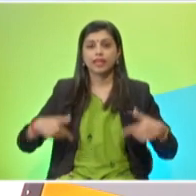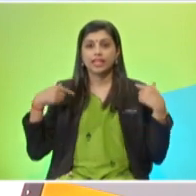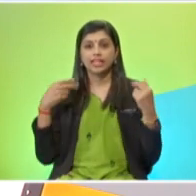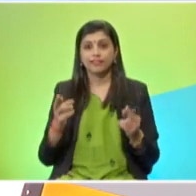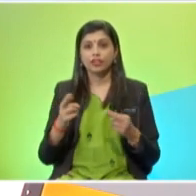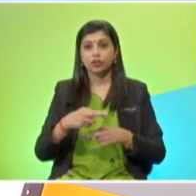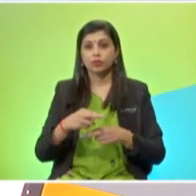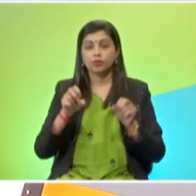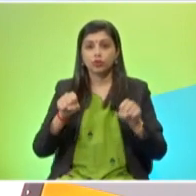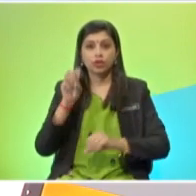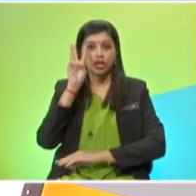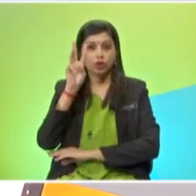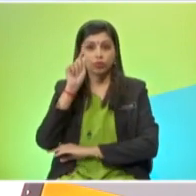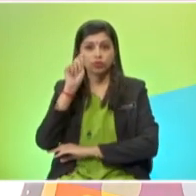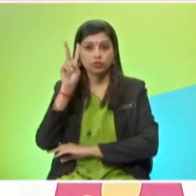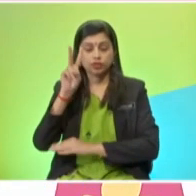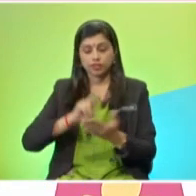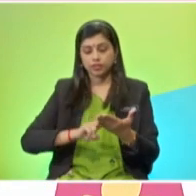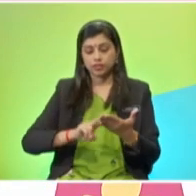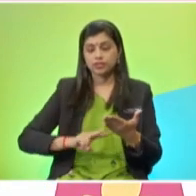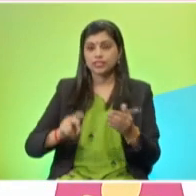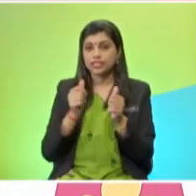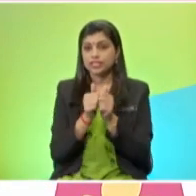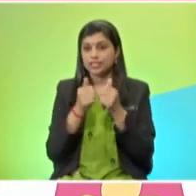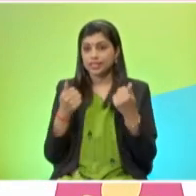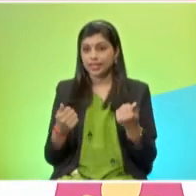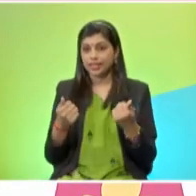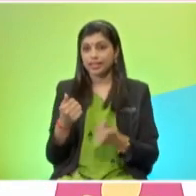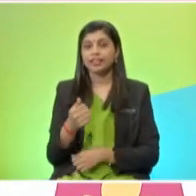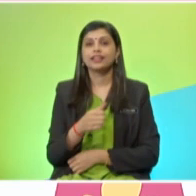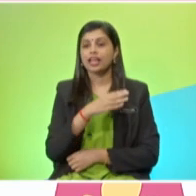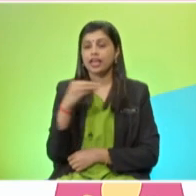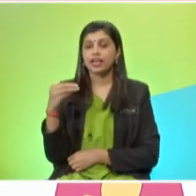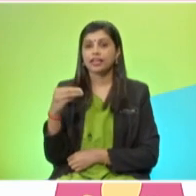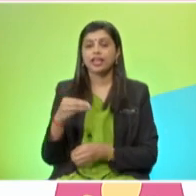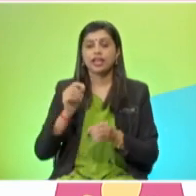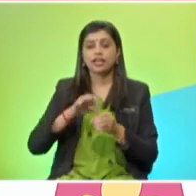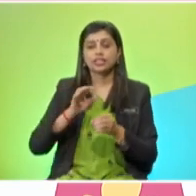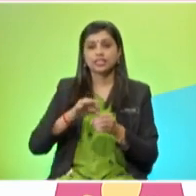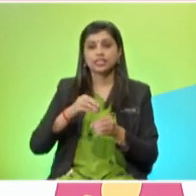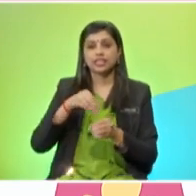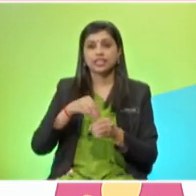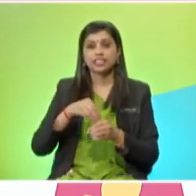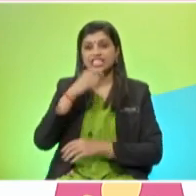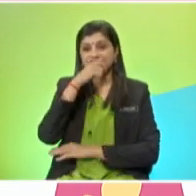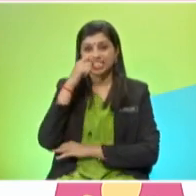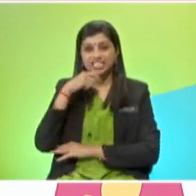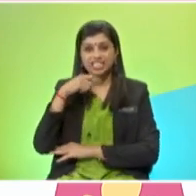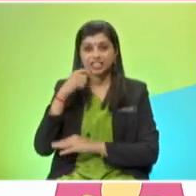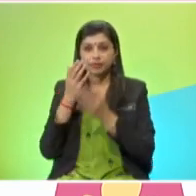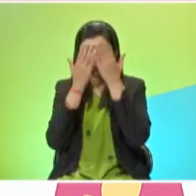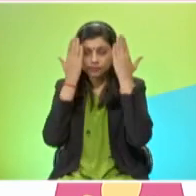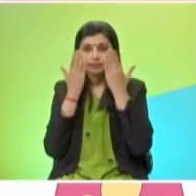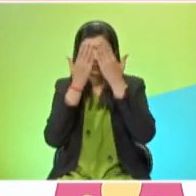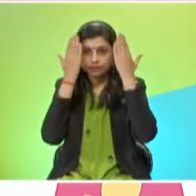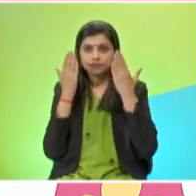TV, read the newspaper, or have some tea. Have a bath, brush your teeth, wash your